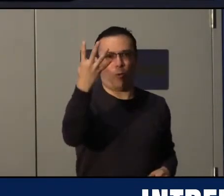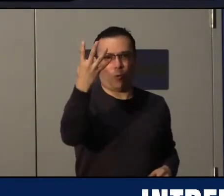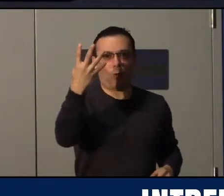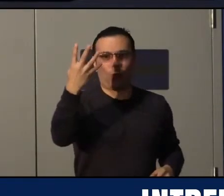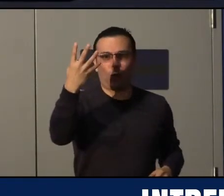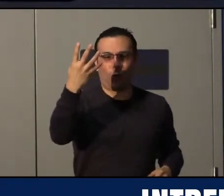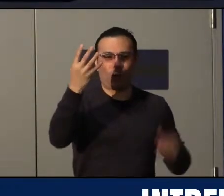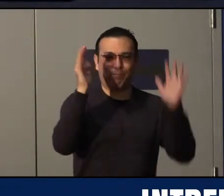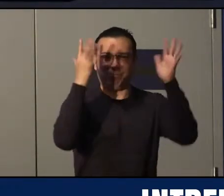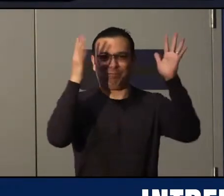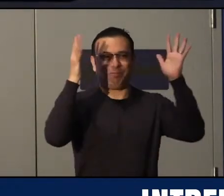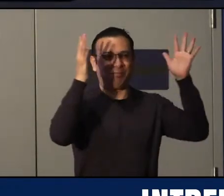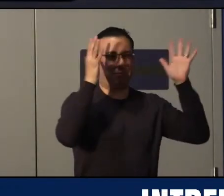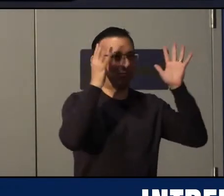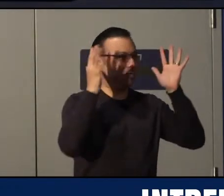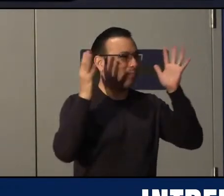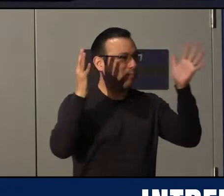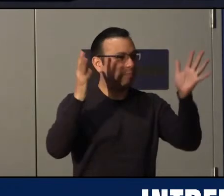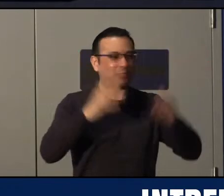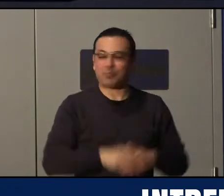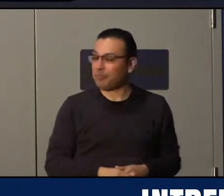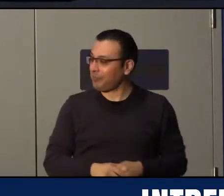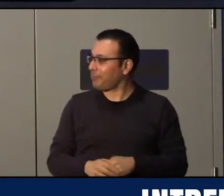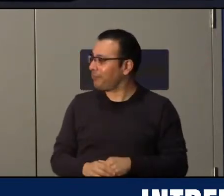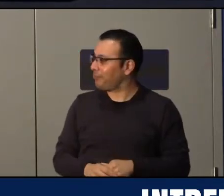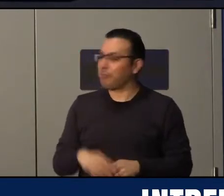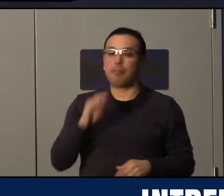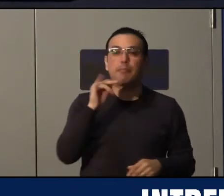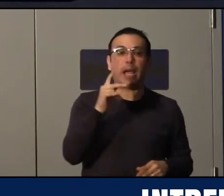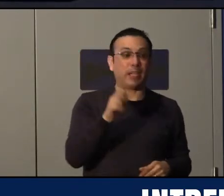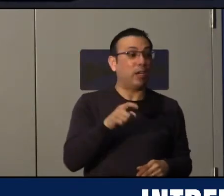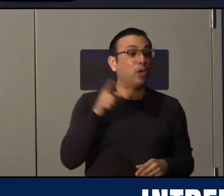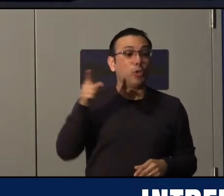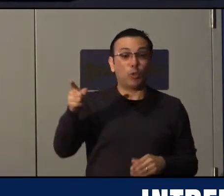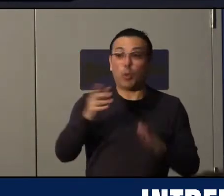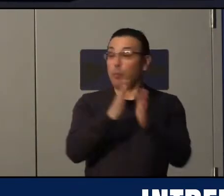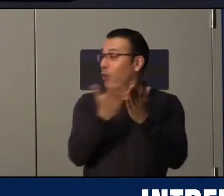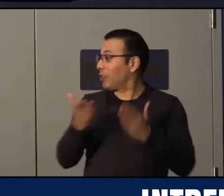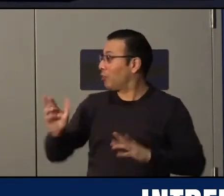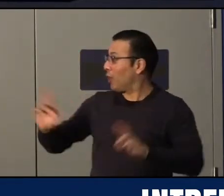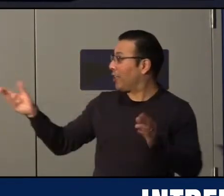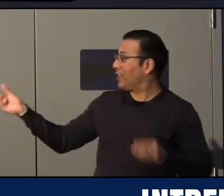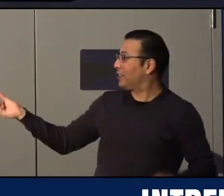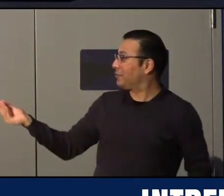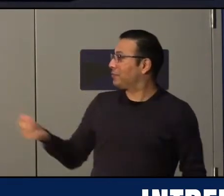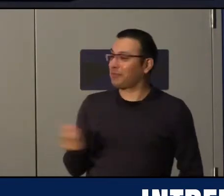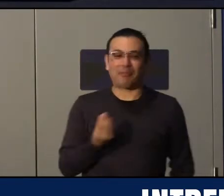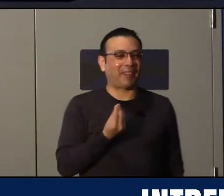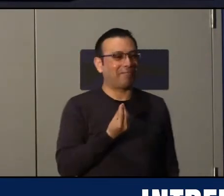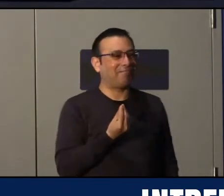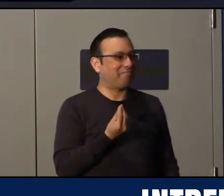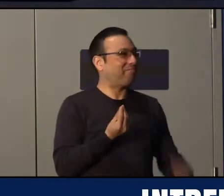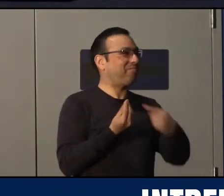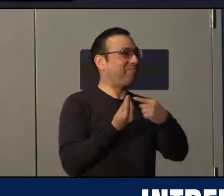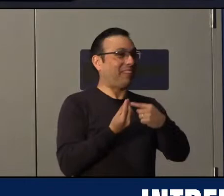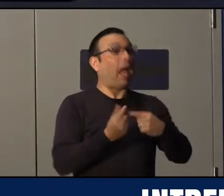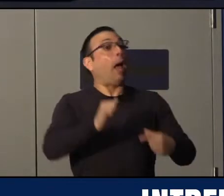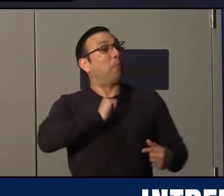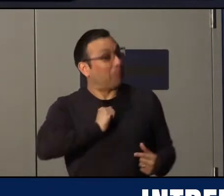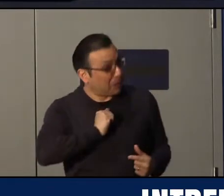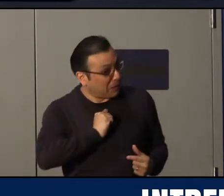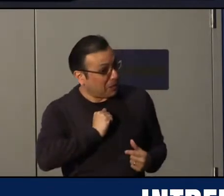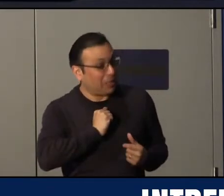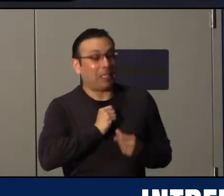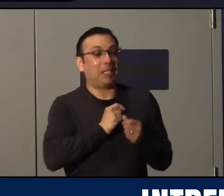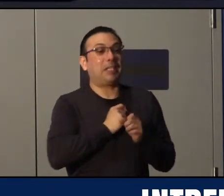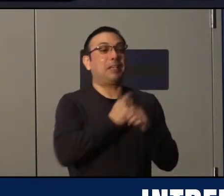Thank you. And your book, you have a book, but it's not, there it is right there. I do have a book. So- I self-published it. You can